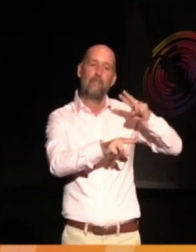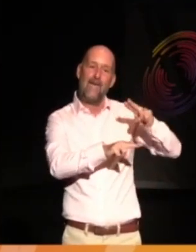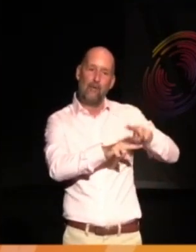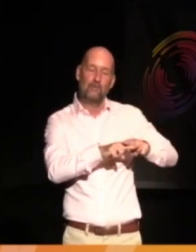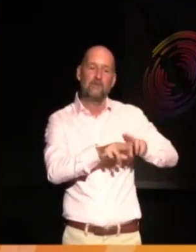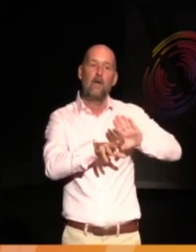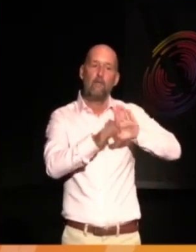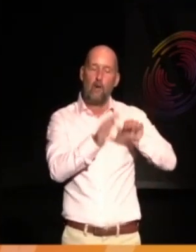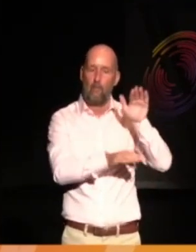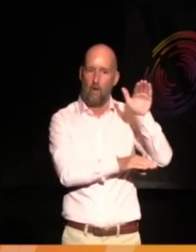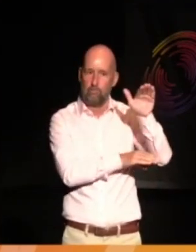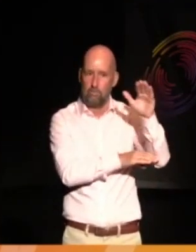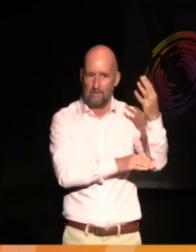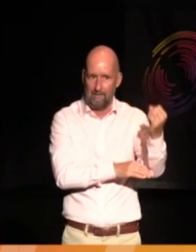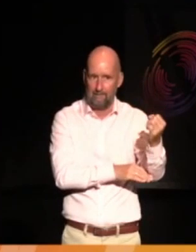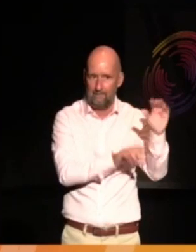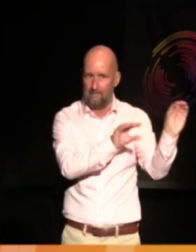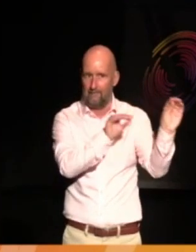another country?